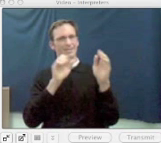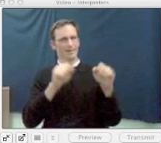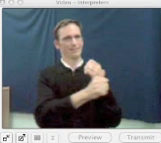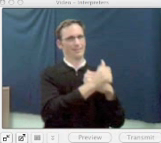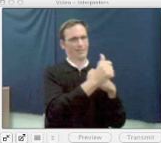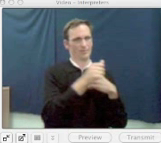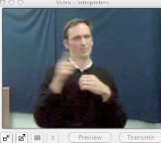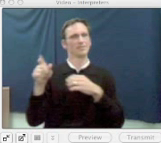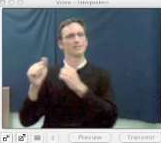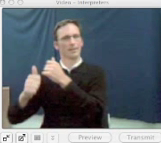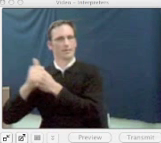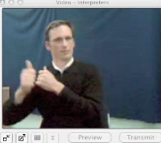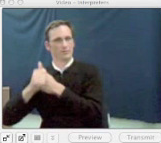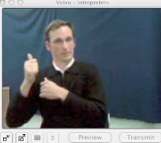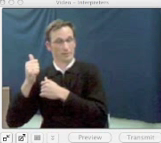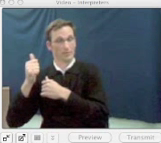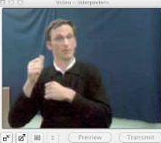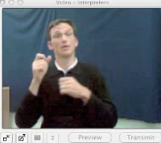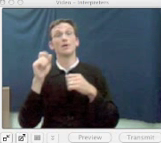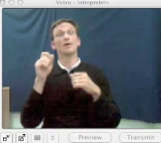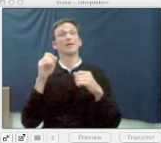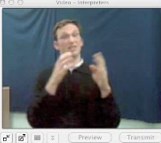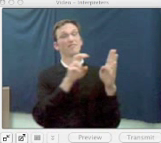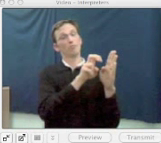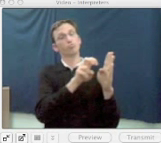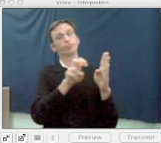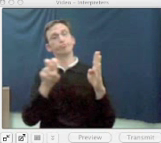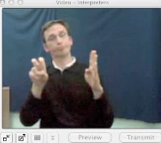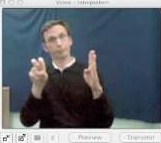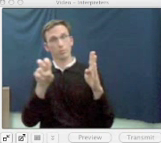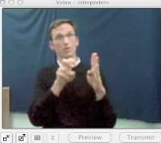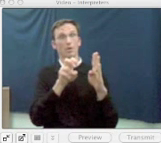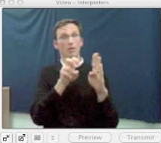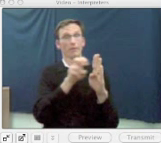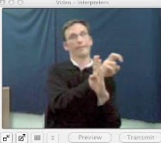That you can actually cross the line. You can be so conservative in a